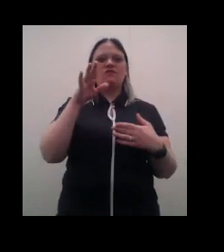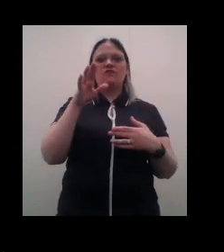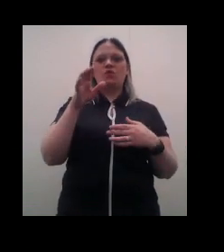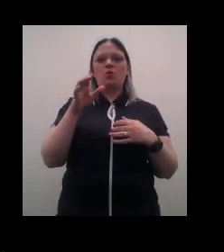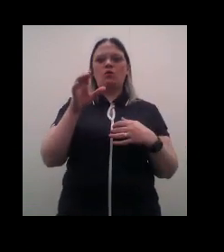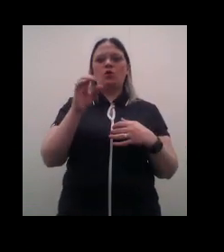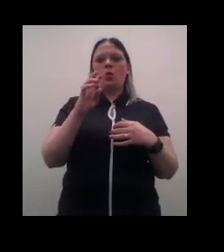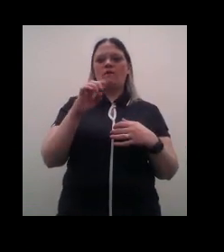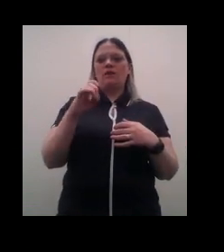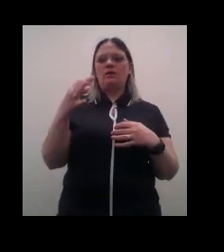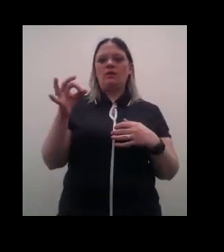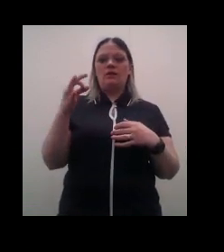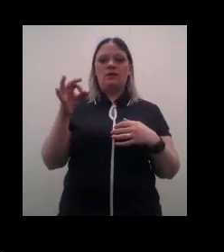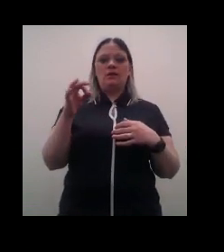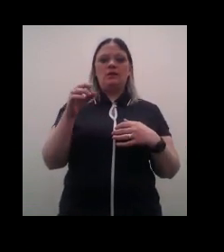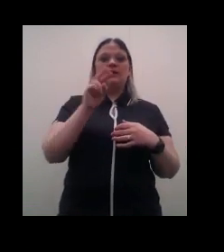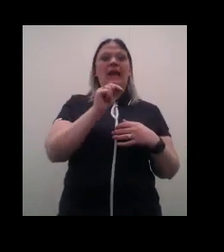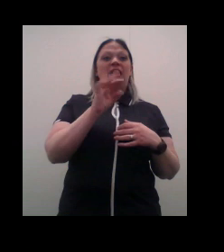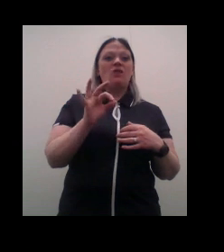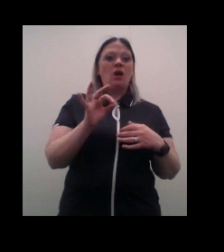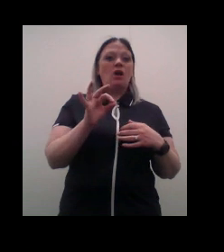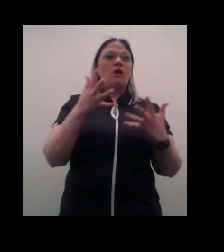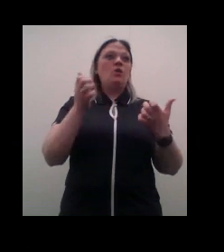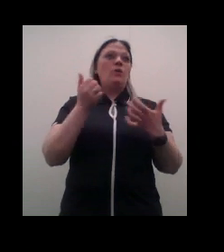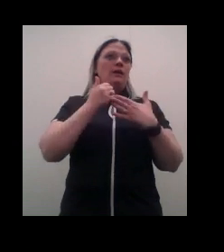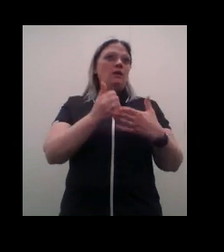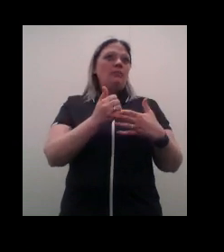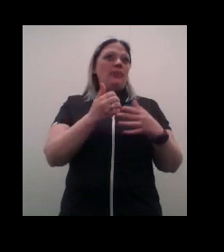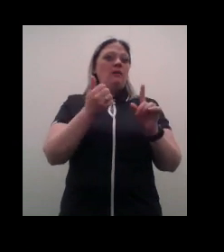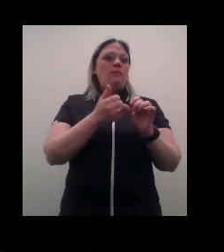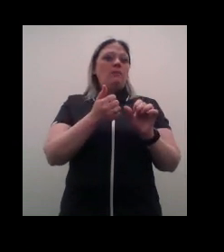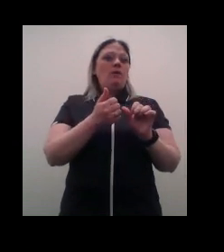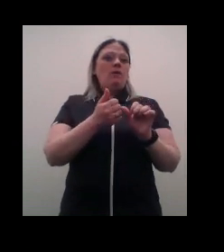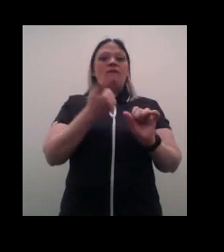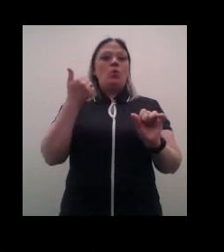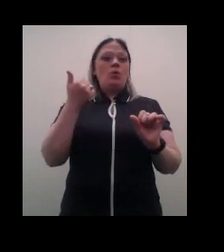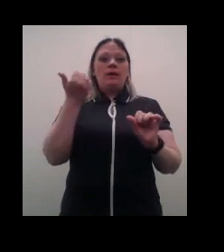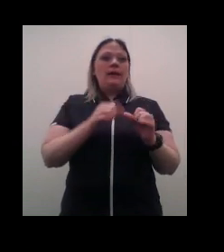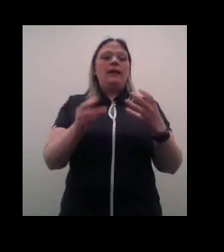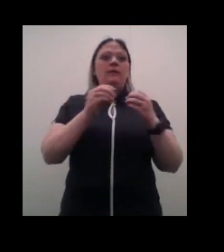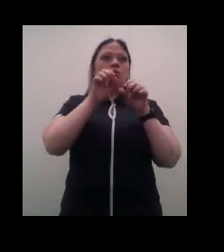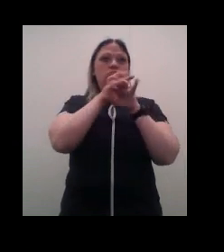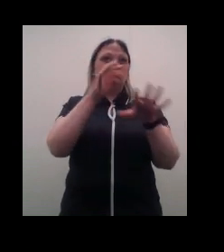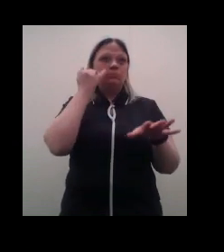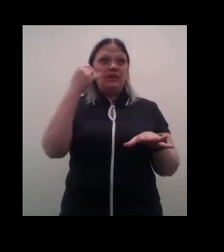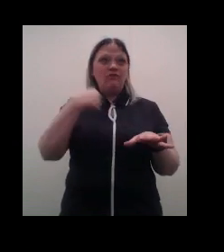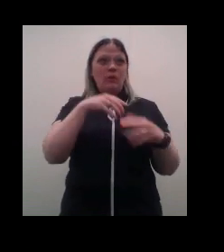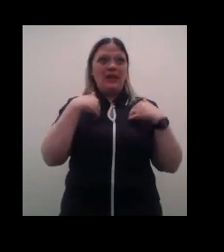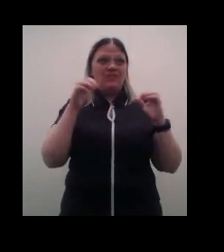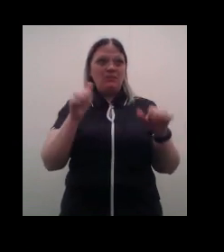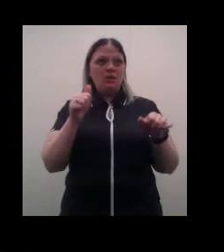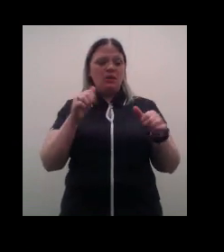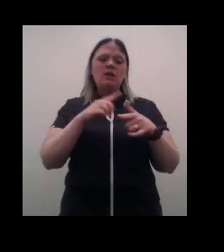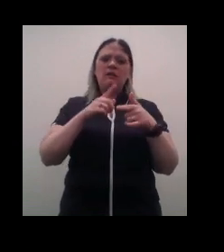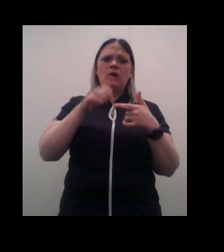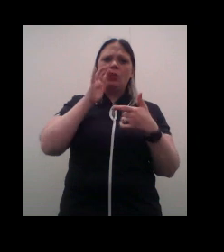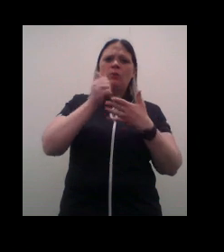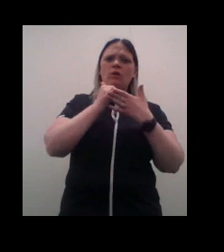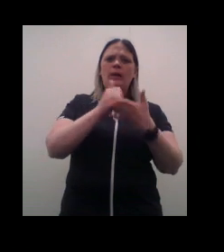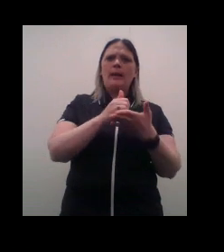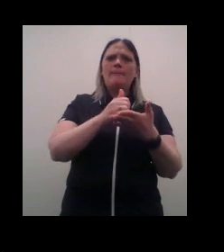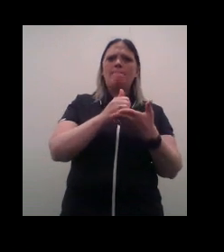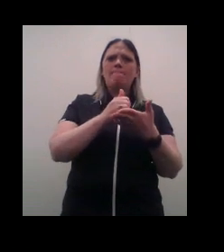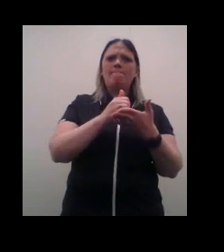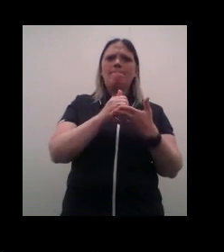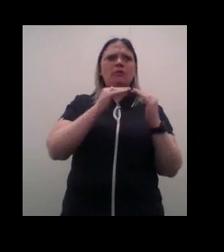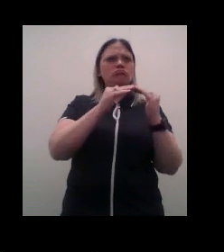an urban center in Niagara Falls. We want to help them try to avoid any further outbreaks. So if we have the ability to do it, we will assist our fellow counties. If we